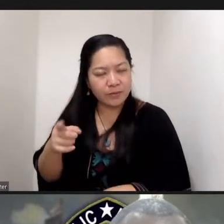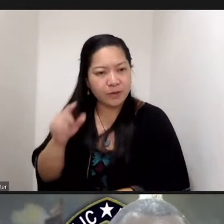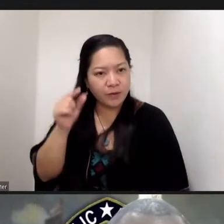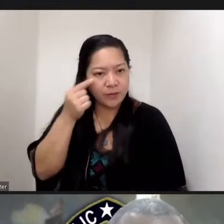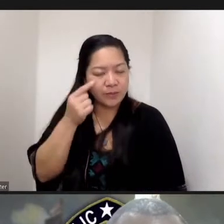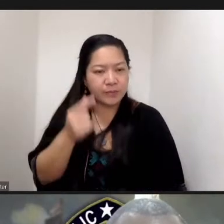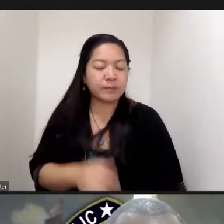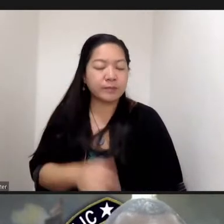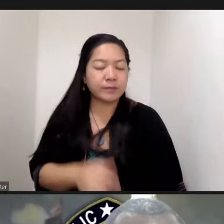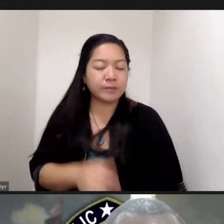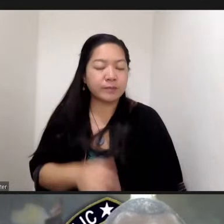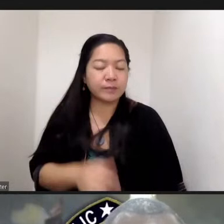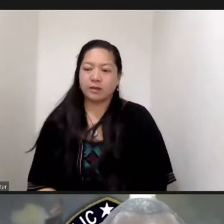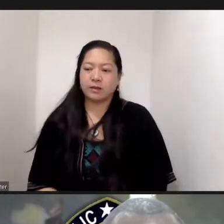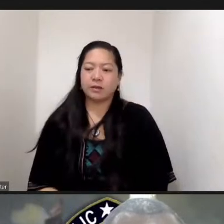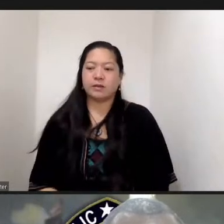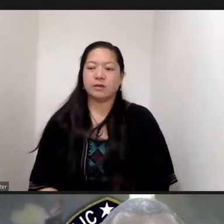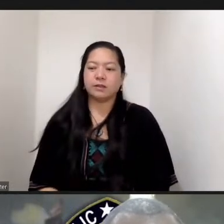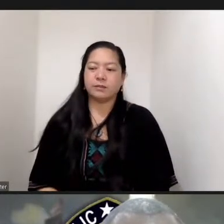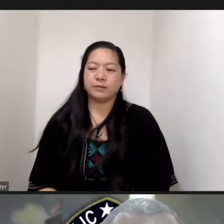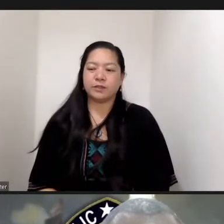I think